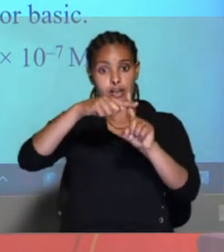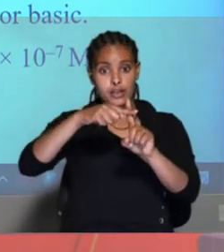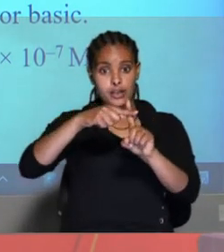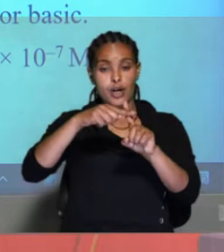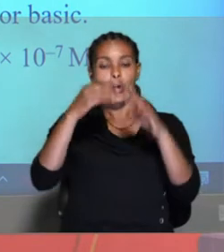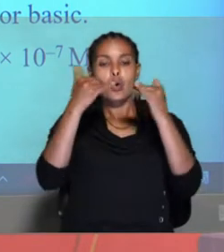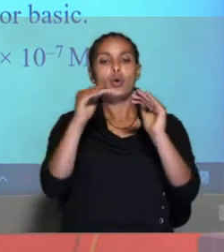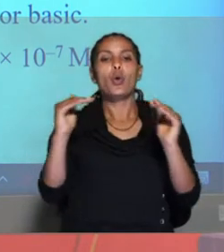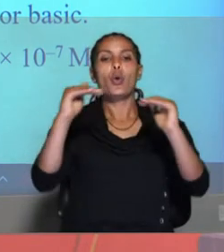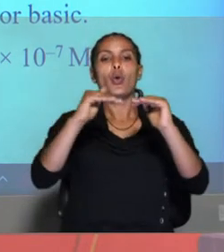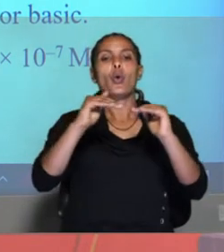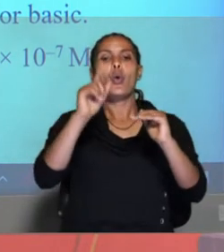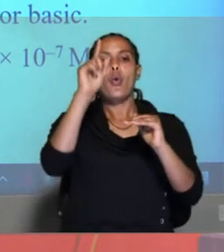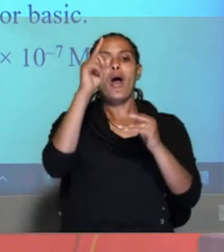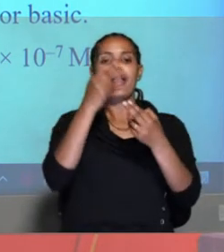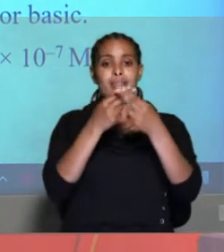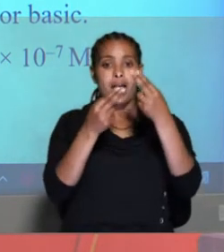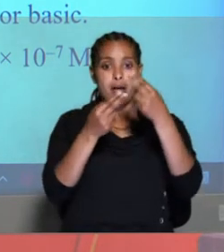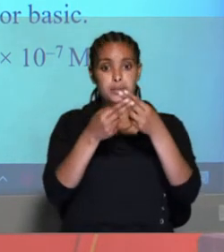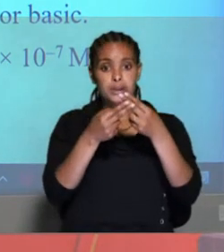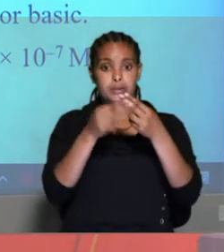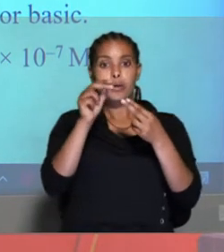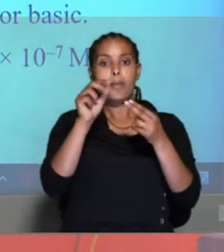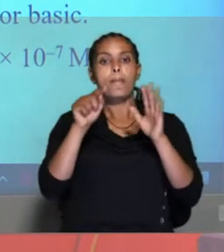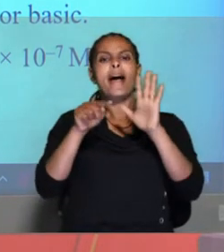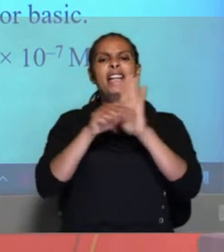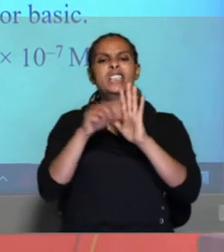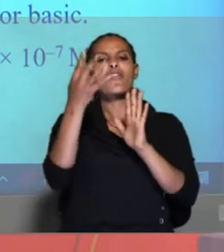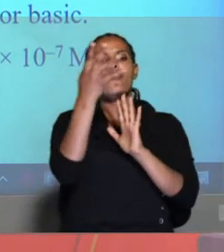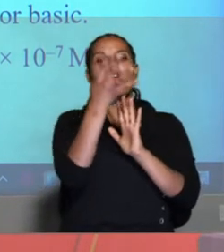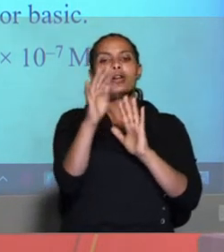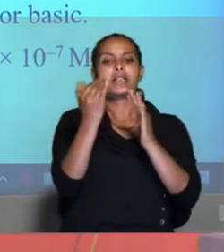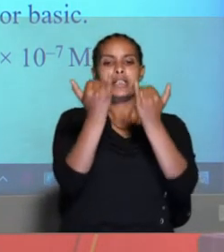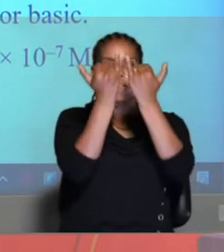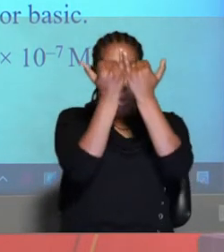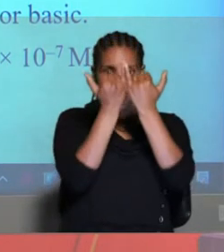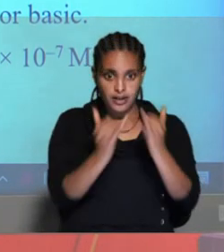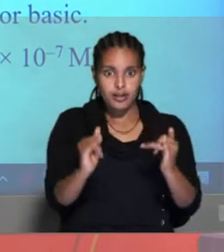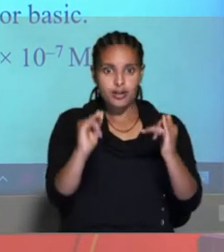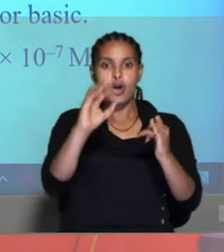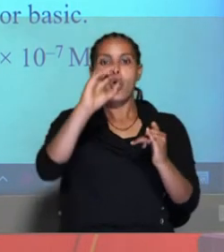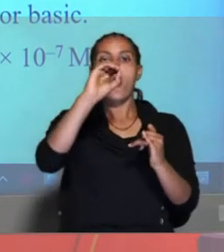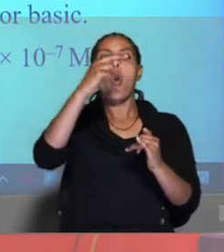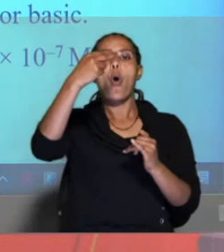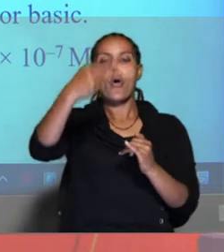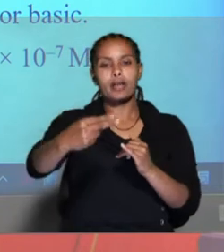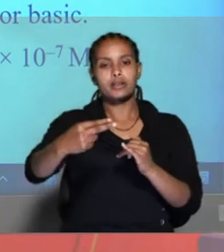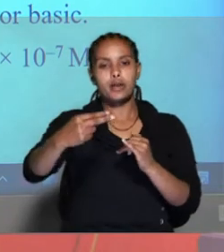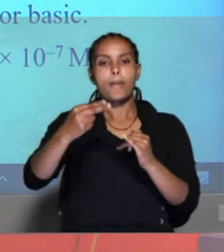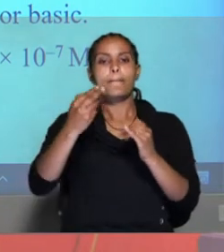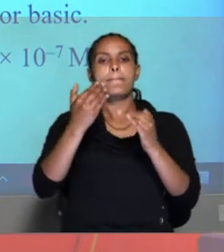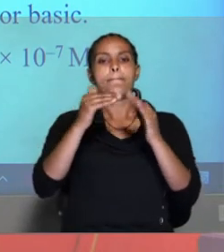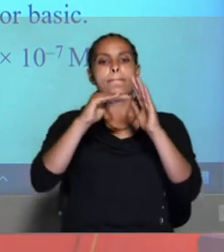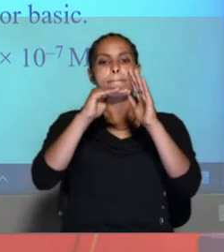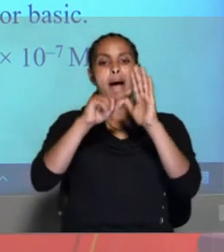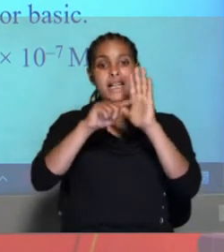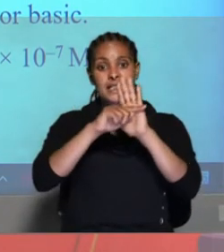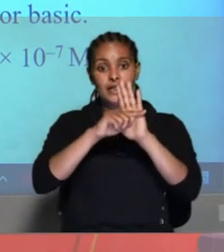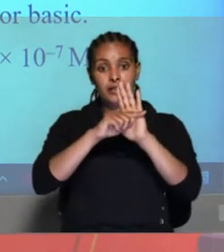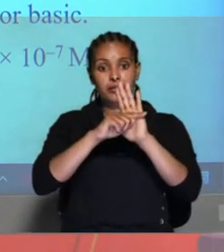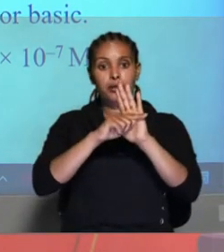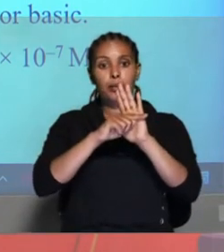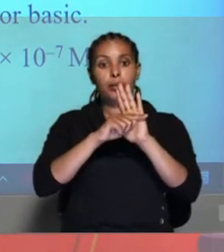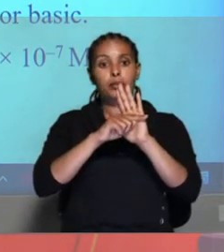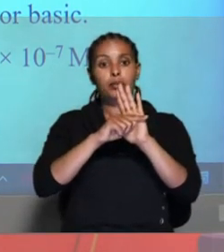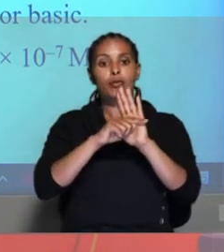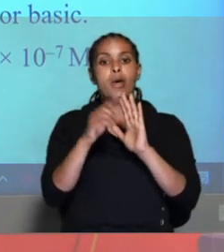H plus concentration equal 1 times 10 raised to minus 14 divided by OH minus concentration, which is 1 times 10 raised to